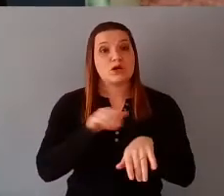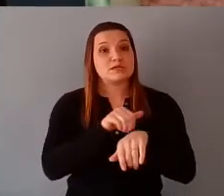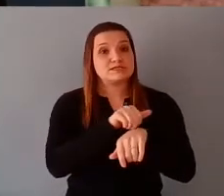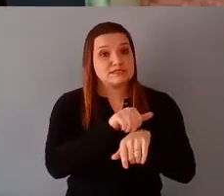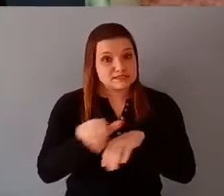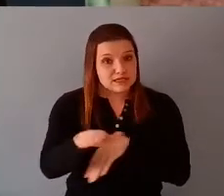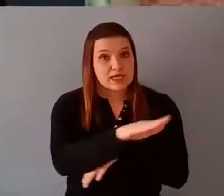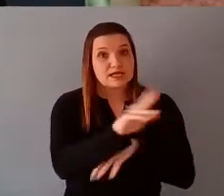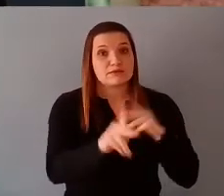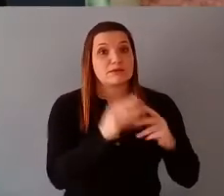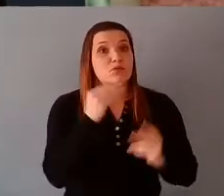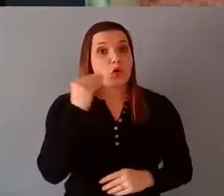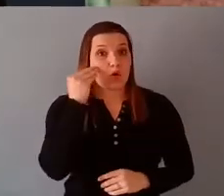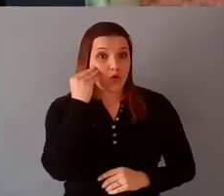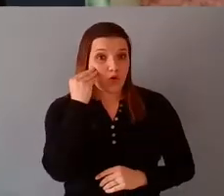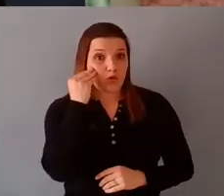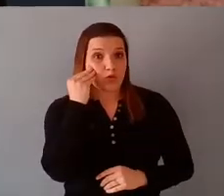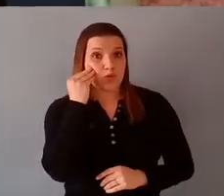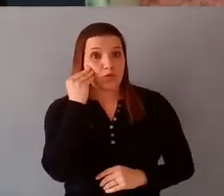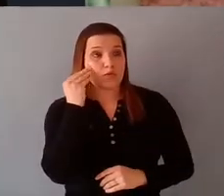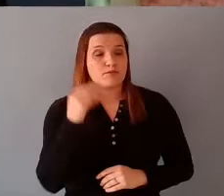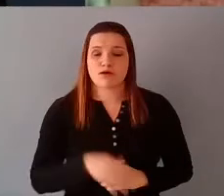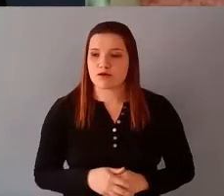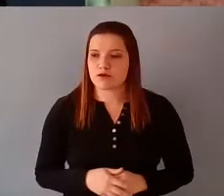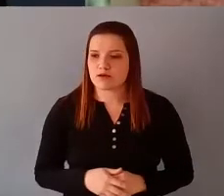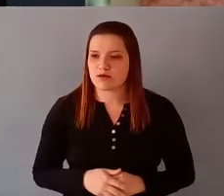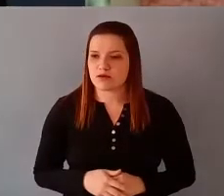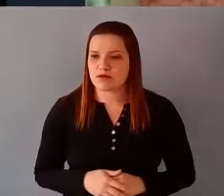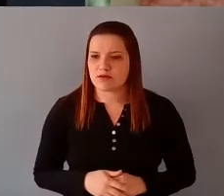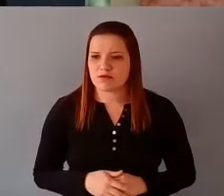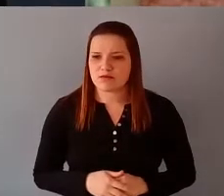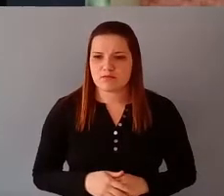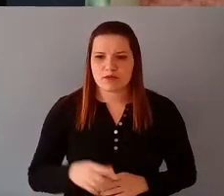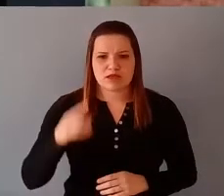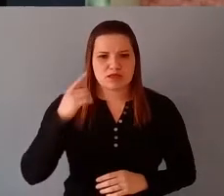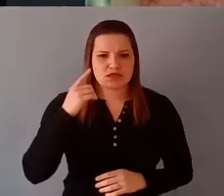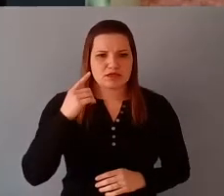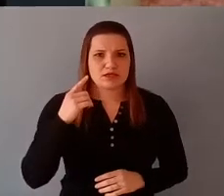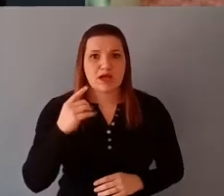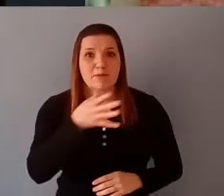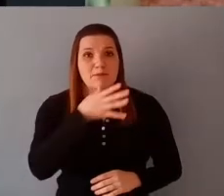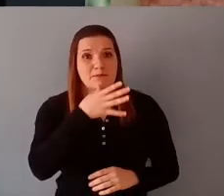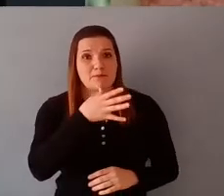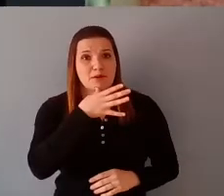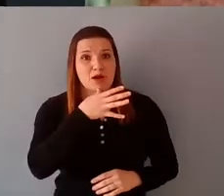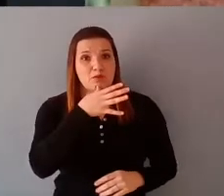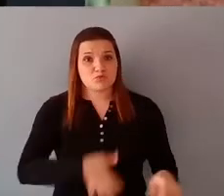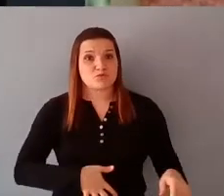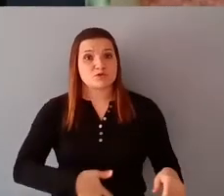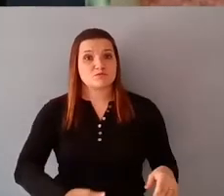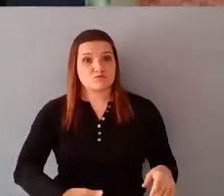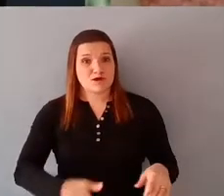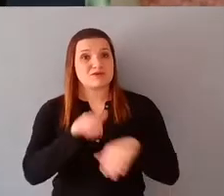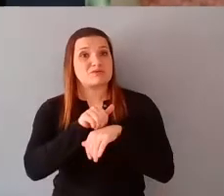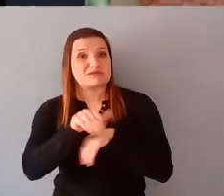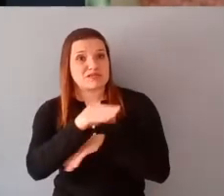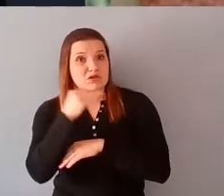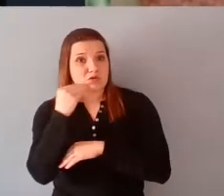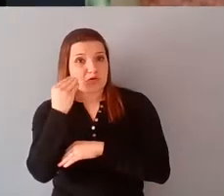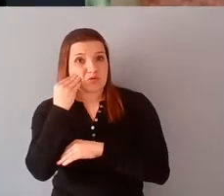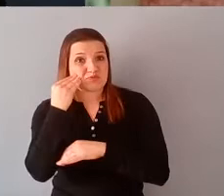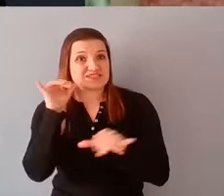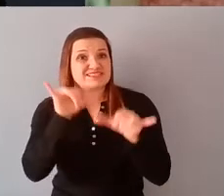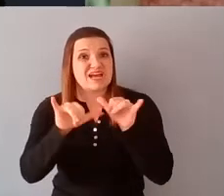COVID patients. We discharged an expectant mom yesterday. She spent a